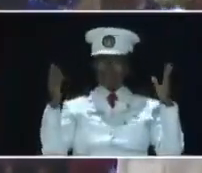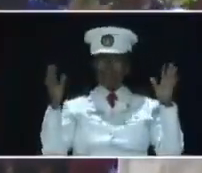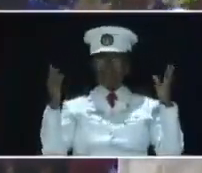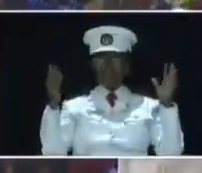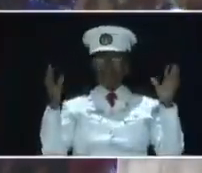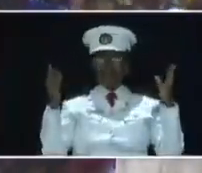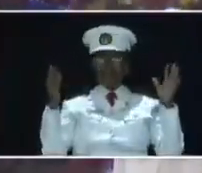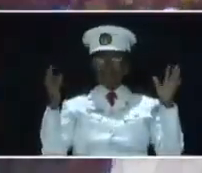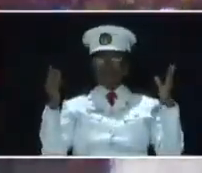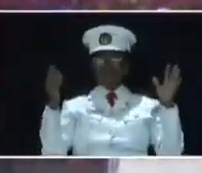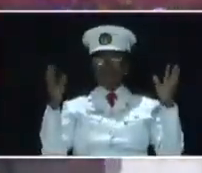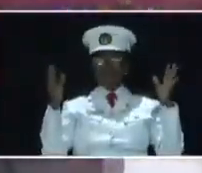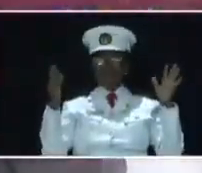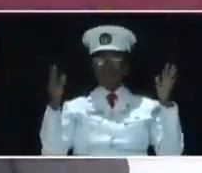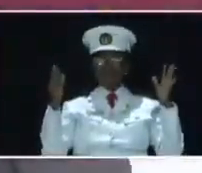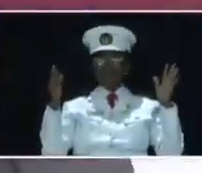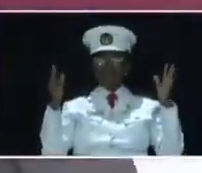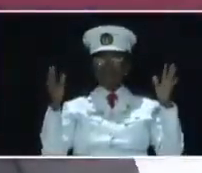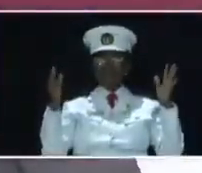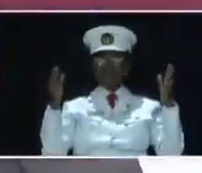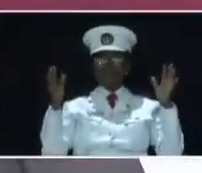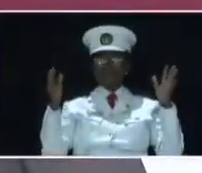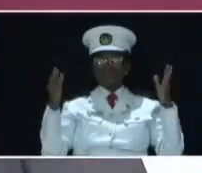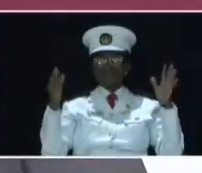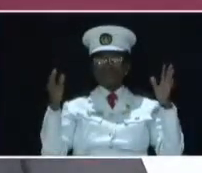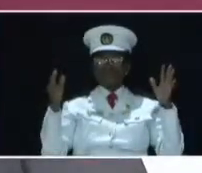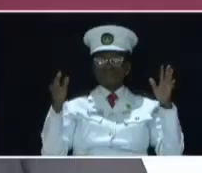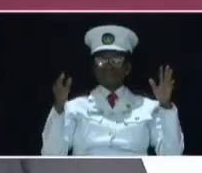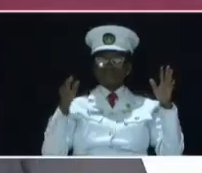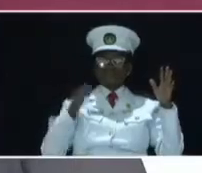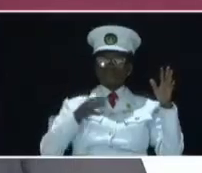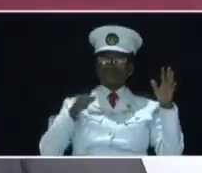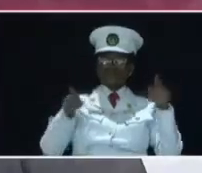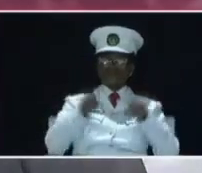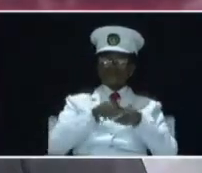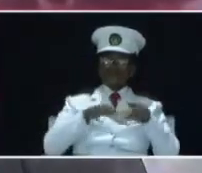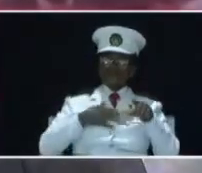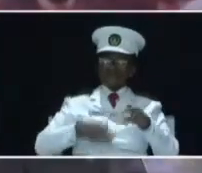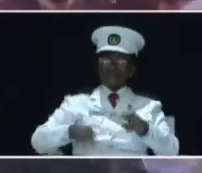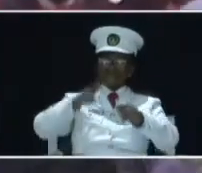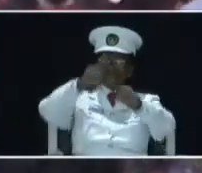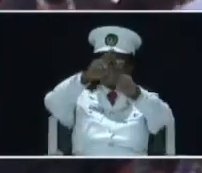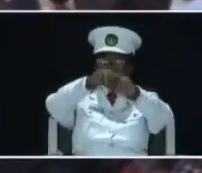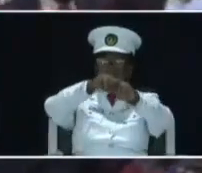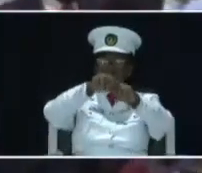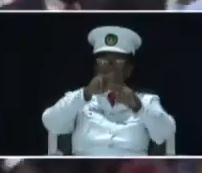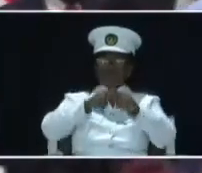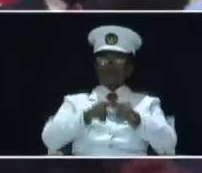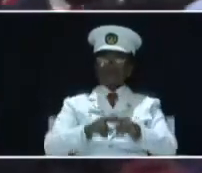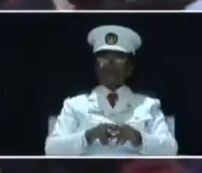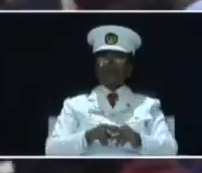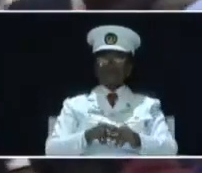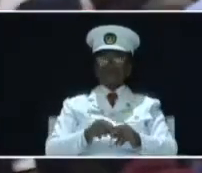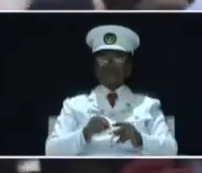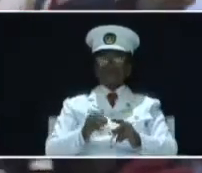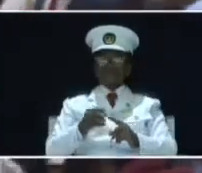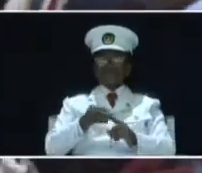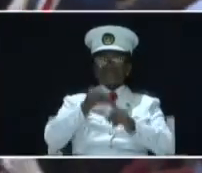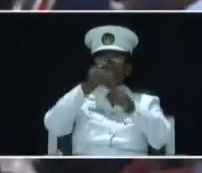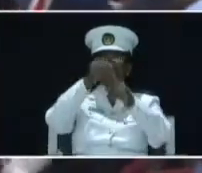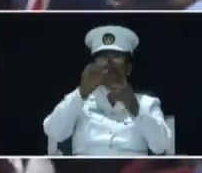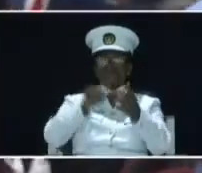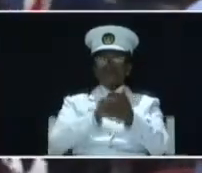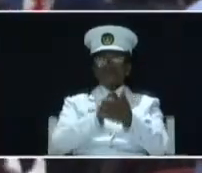And you may please be seated. except those who are born in the month of